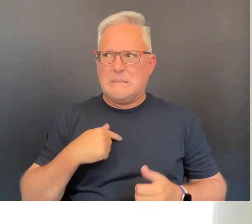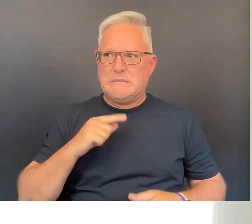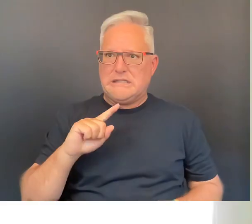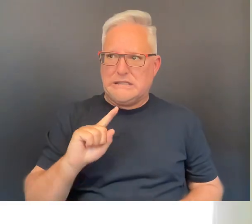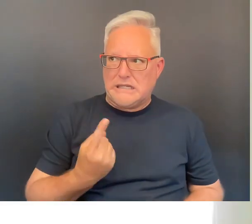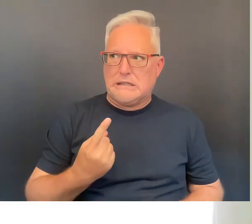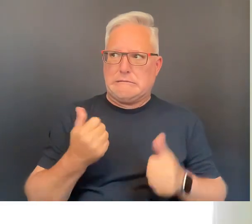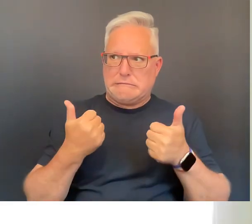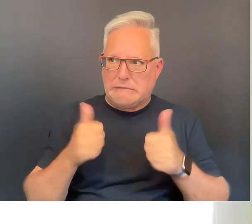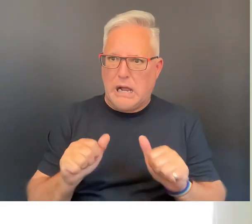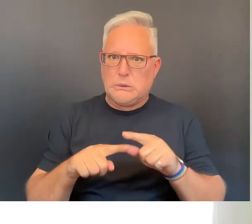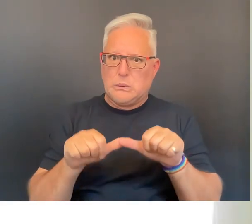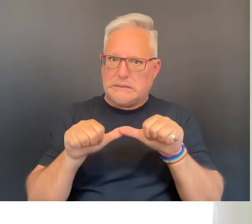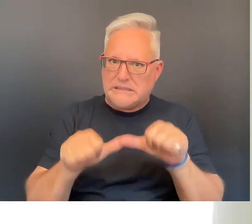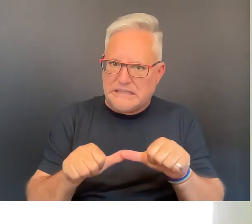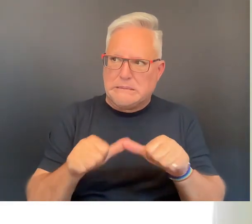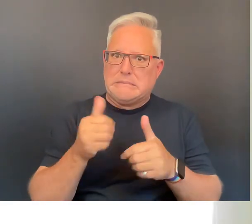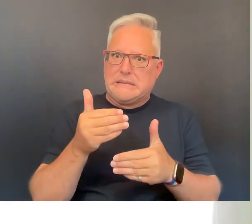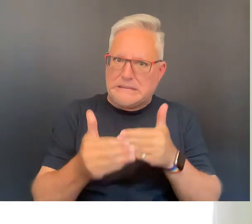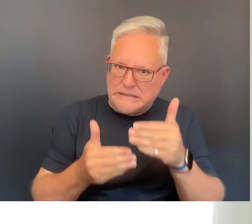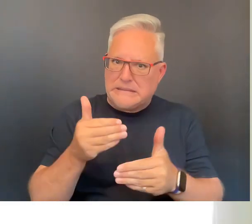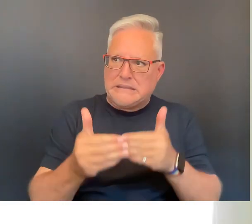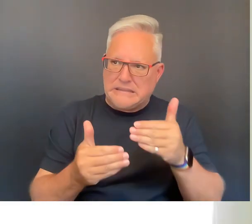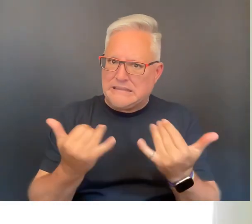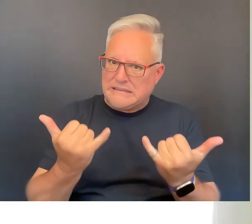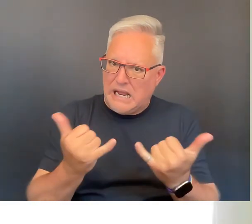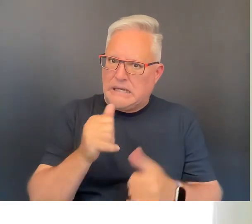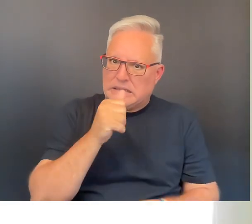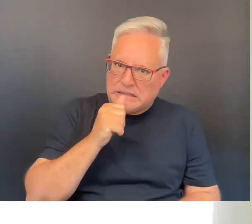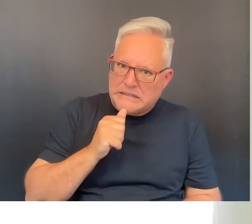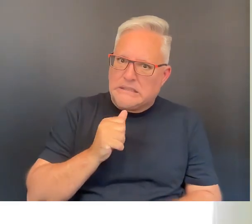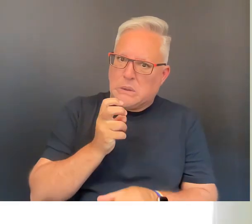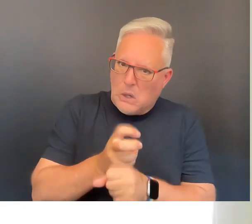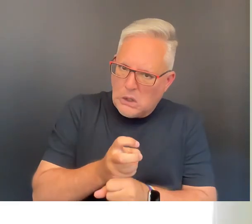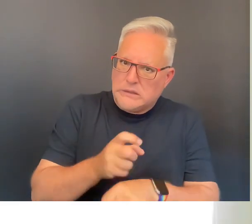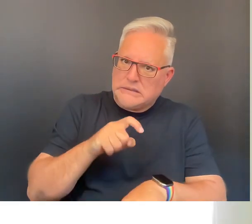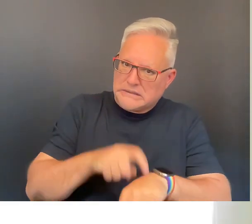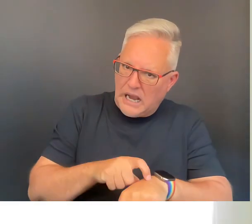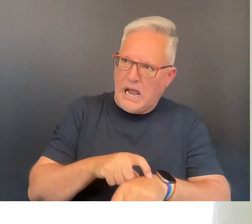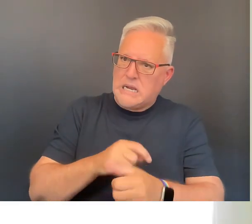going at really hard moments in time.